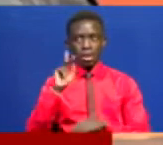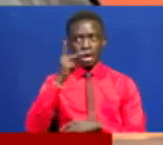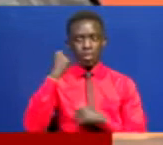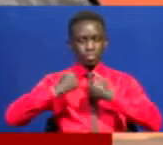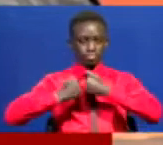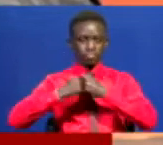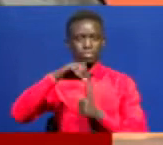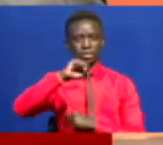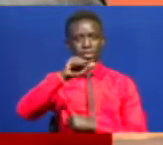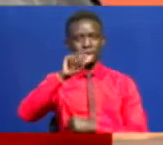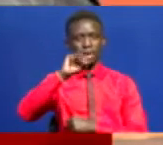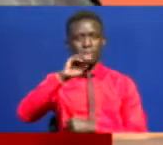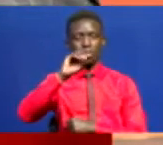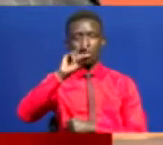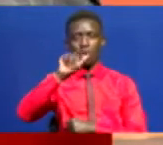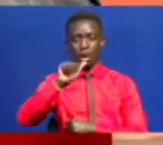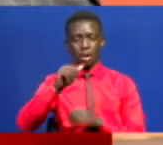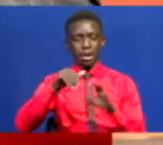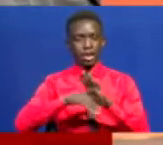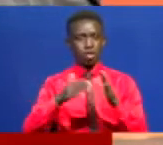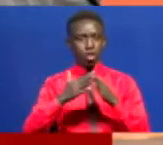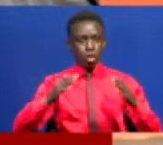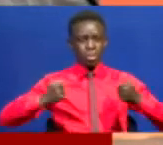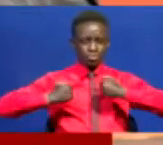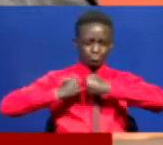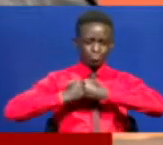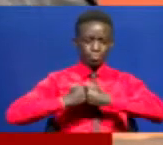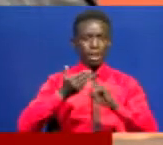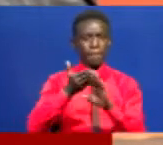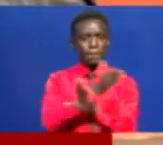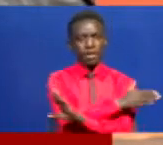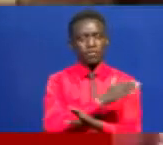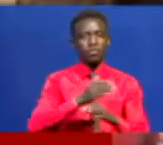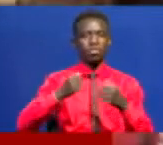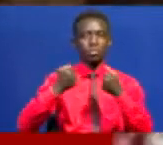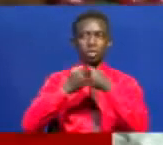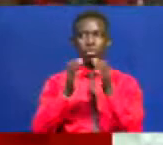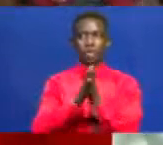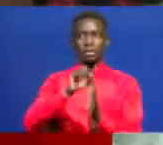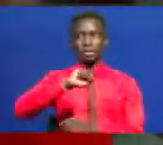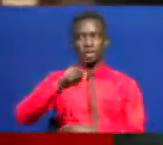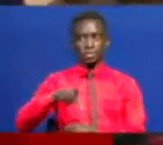in their opening encounter before taking on Spain in their second match.